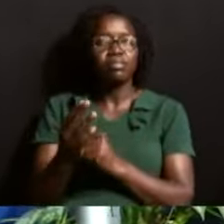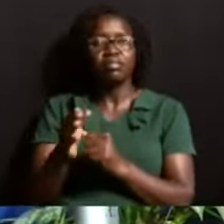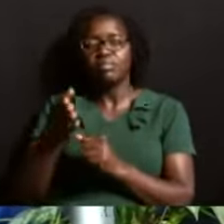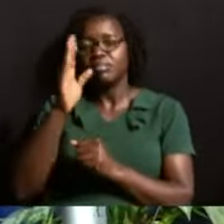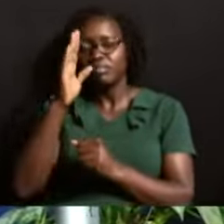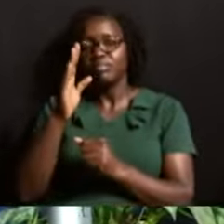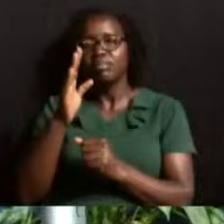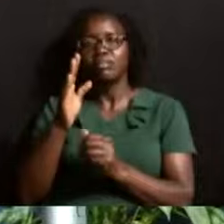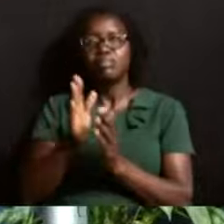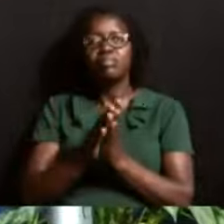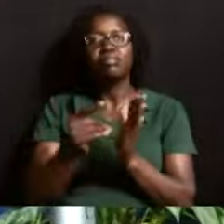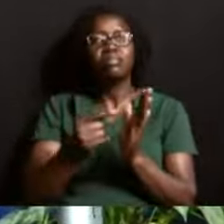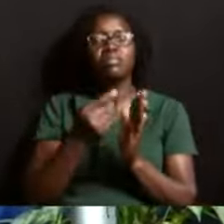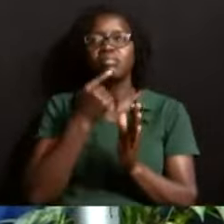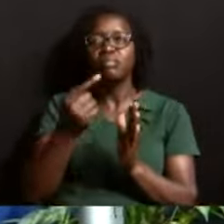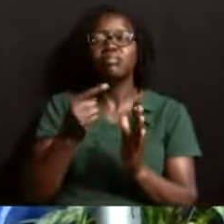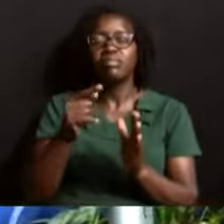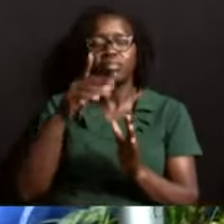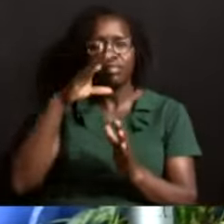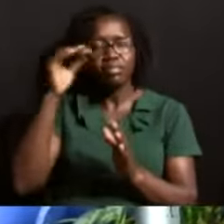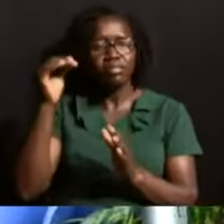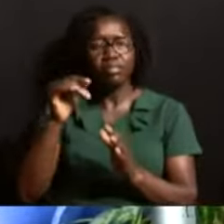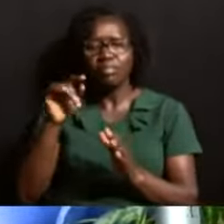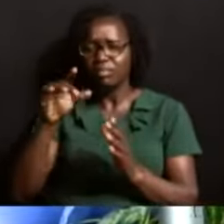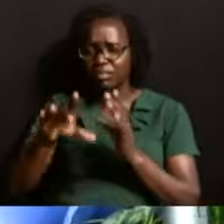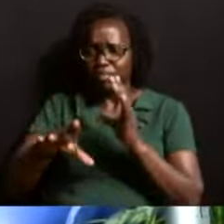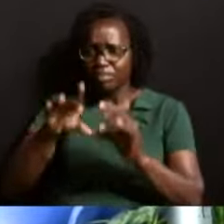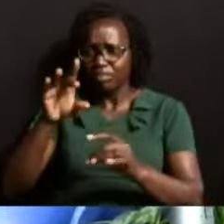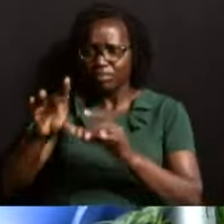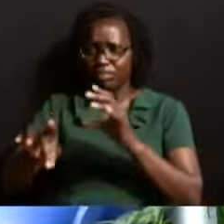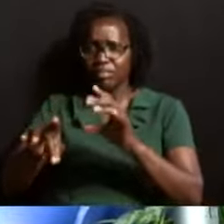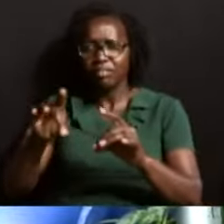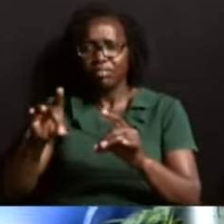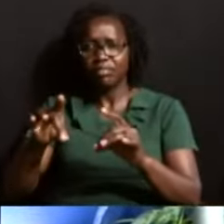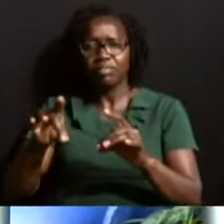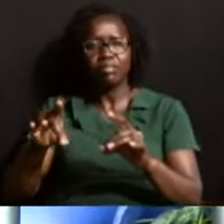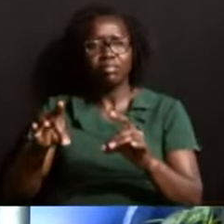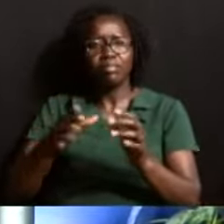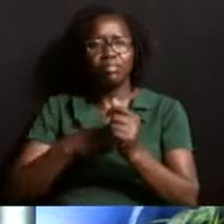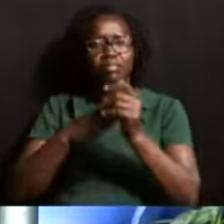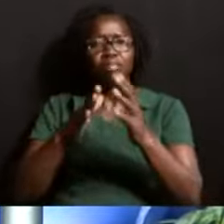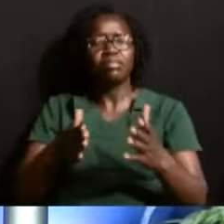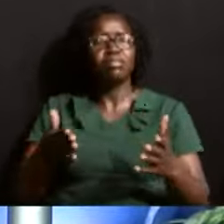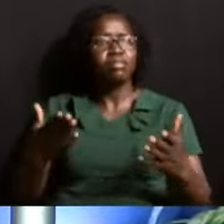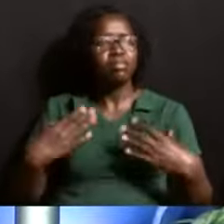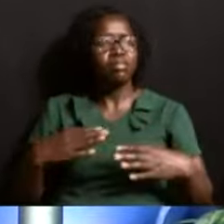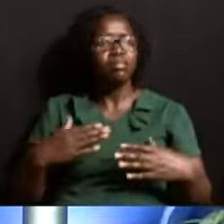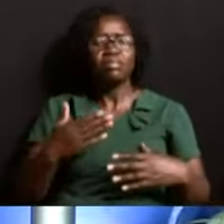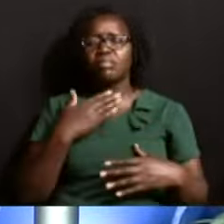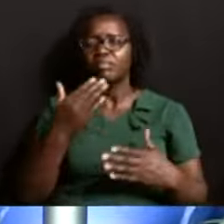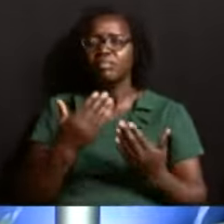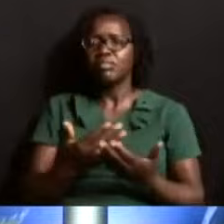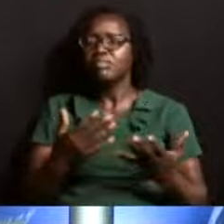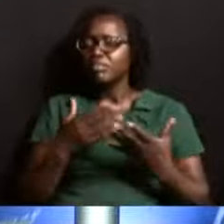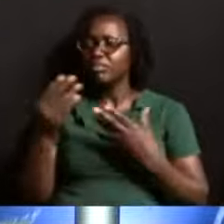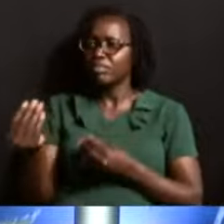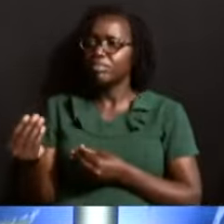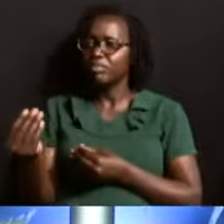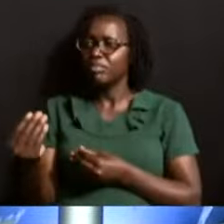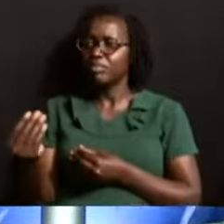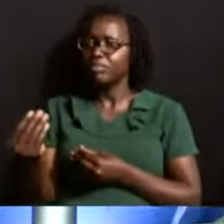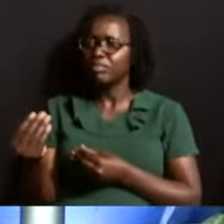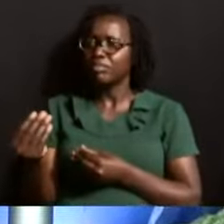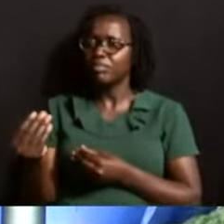instructs Moses and he says, can you identify leaders of people? I want them to go and